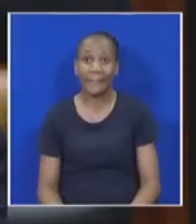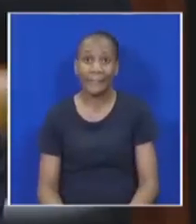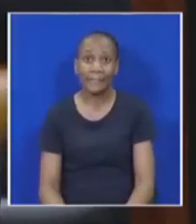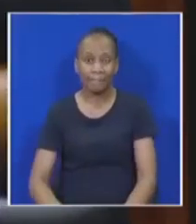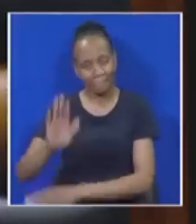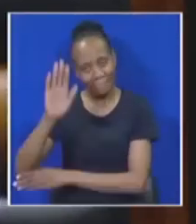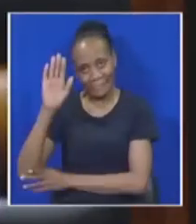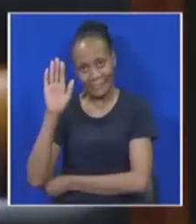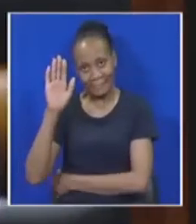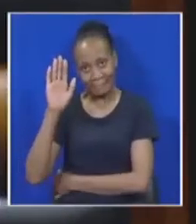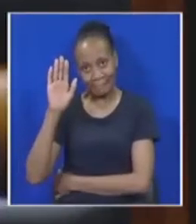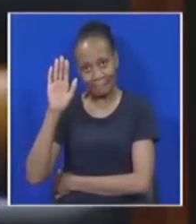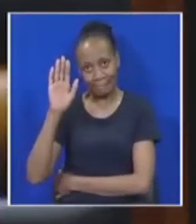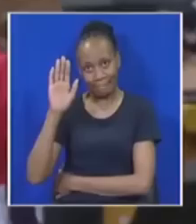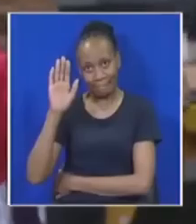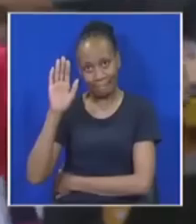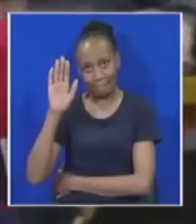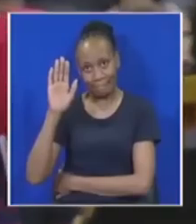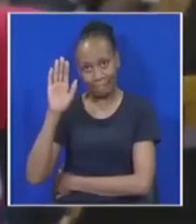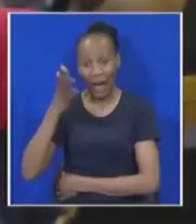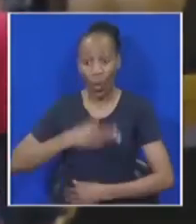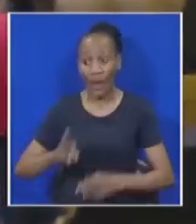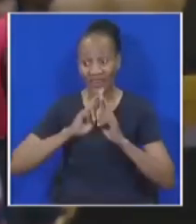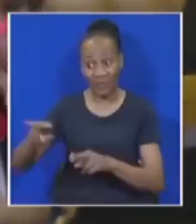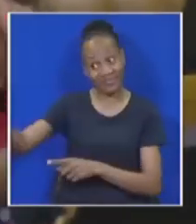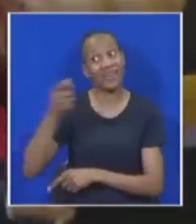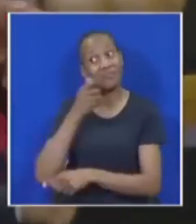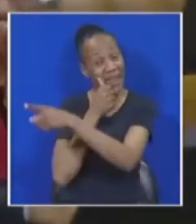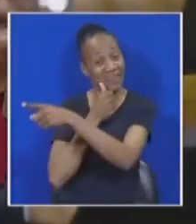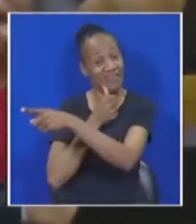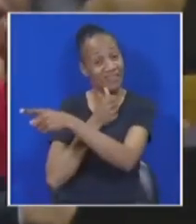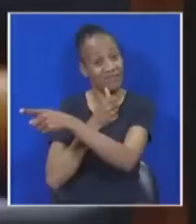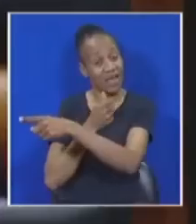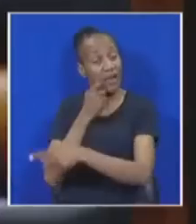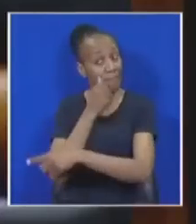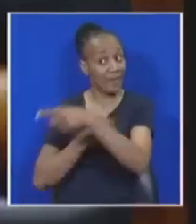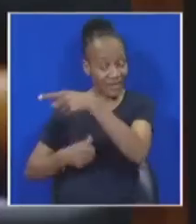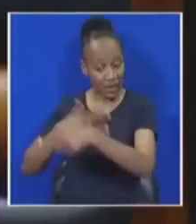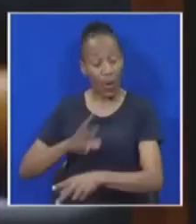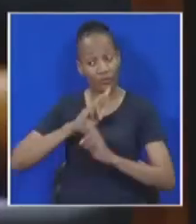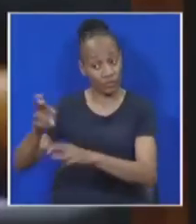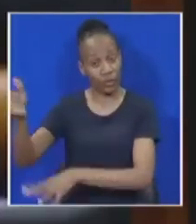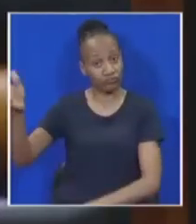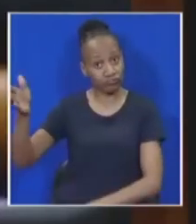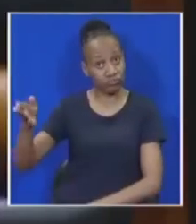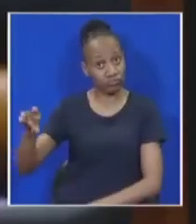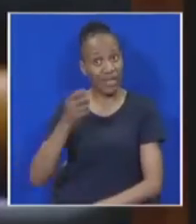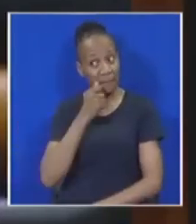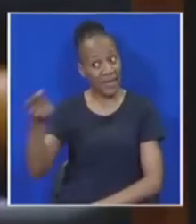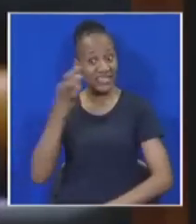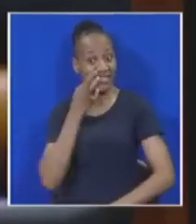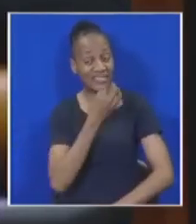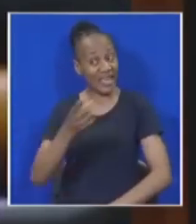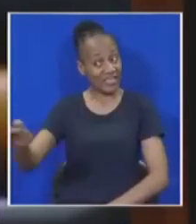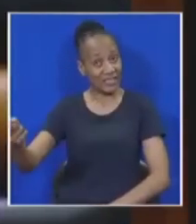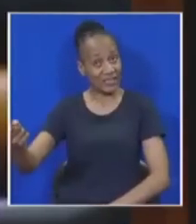Deputy Speaker, can I respond to that man? Honorable members. Can I respond to that man? Honorable that members. Man who goes out to say that honorable